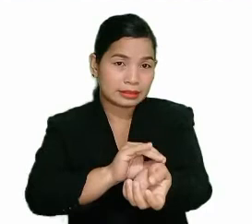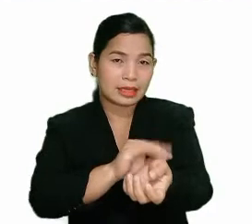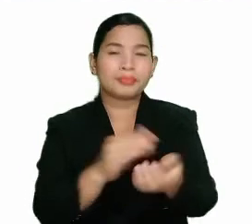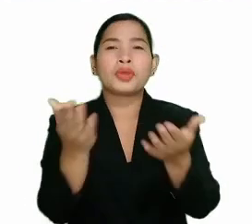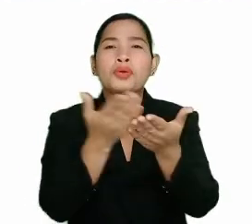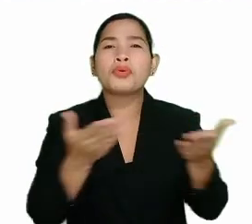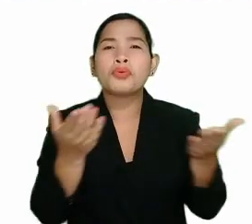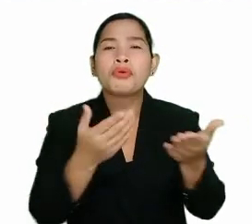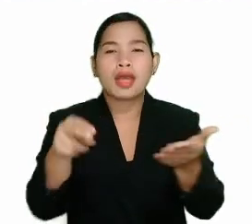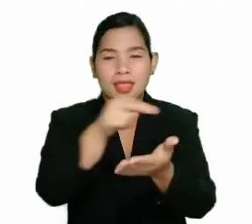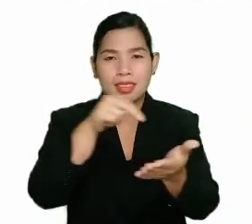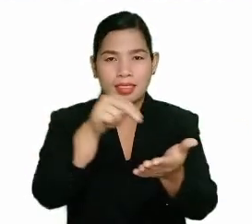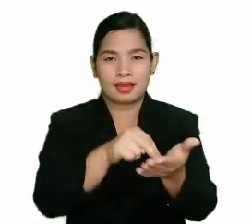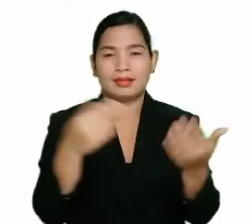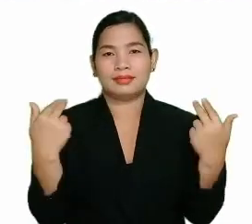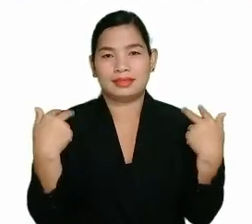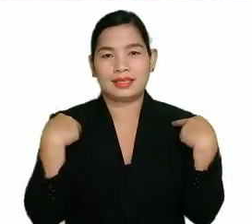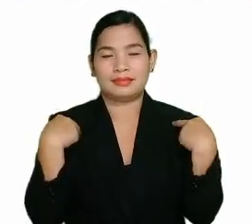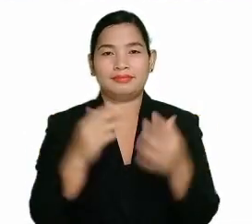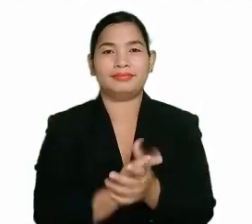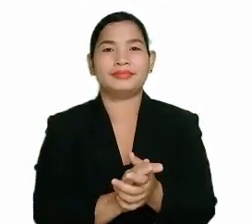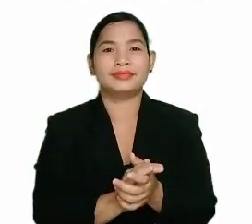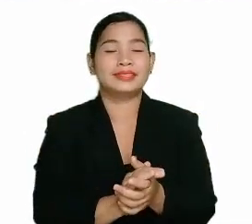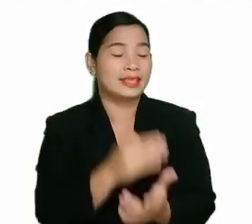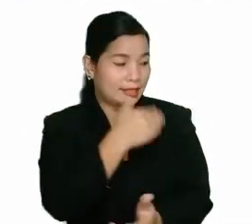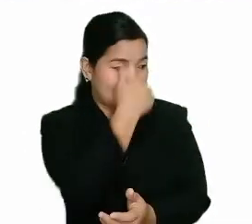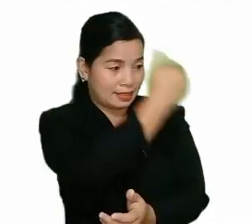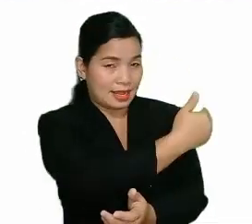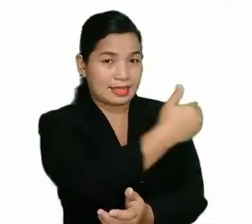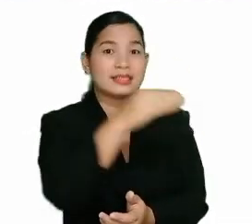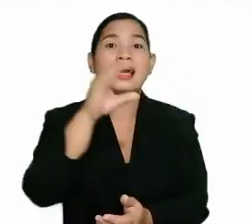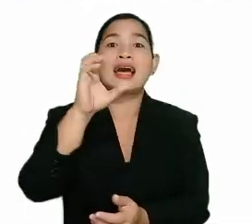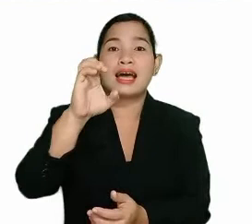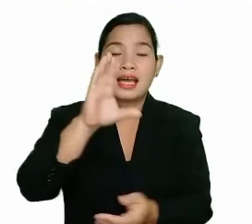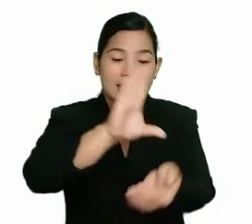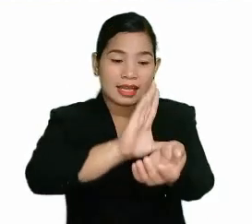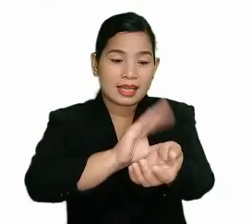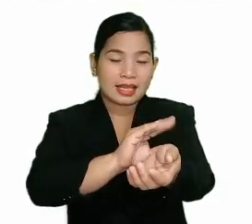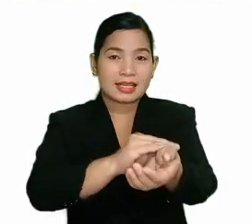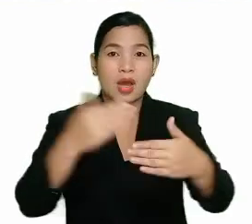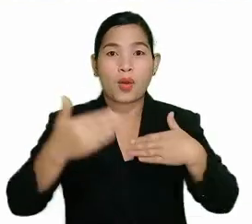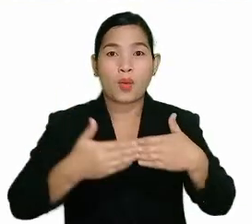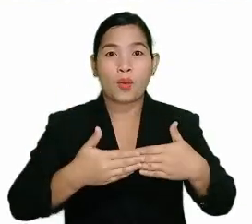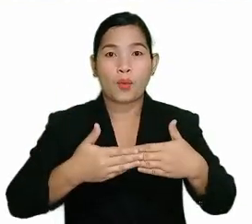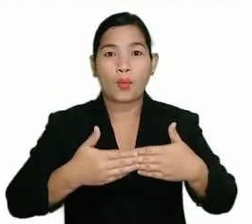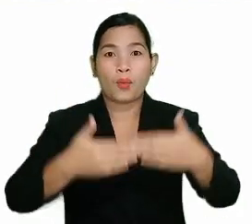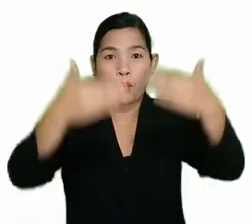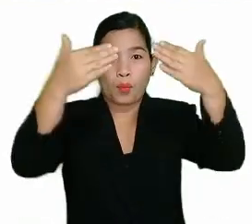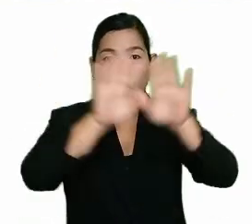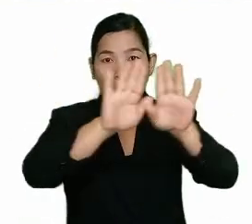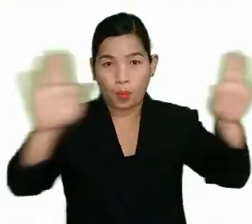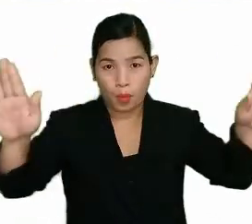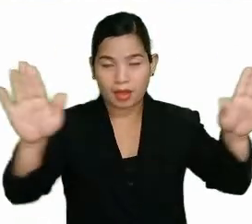nucleus is located. The cell wall, known as the supporter and protector of the